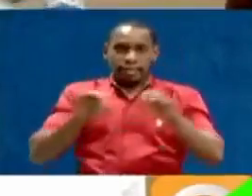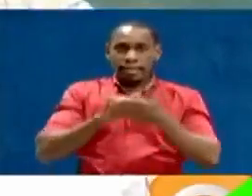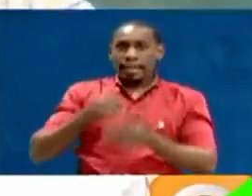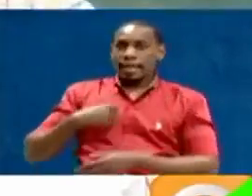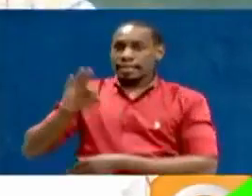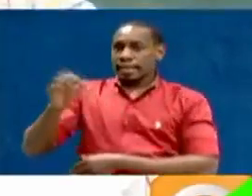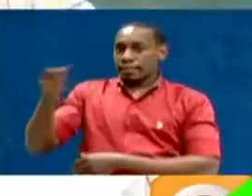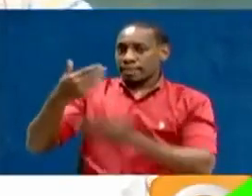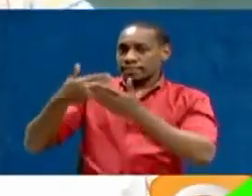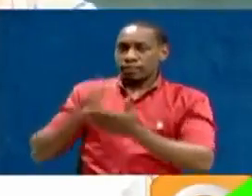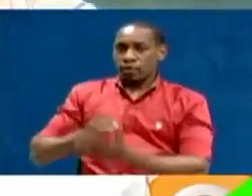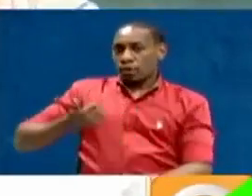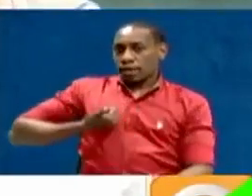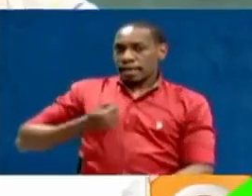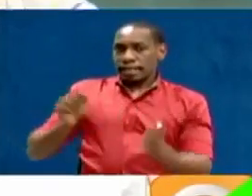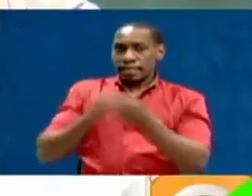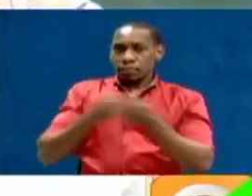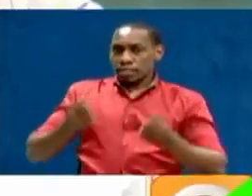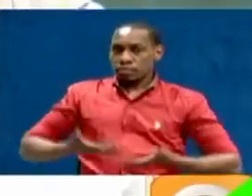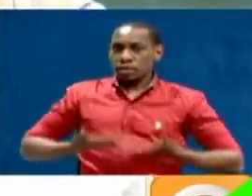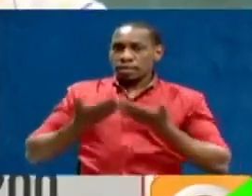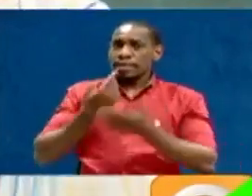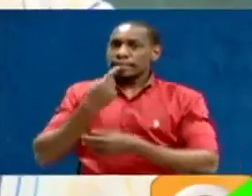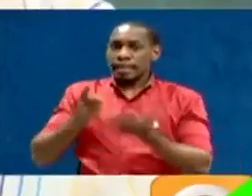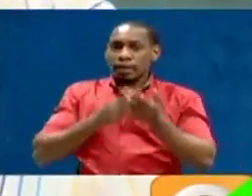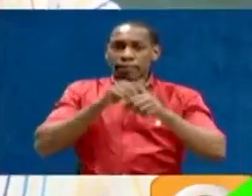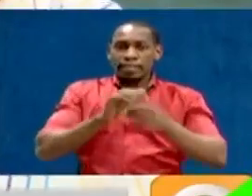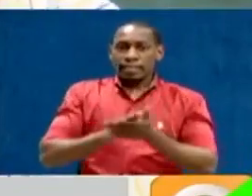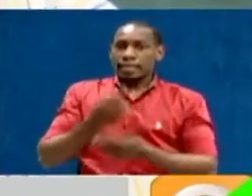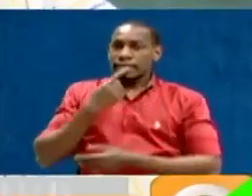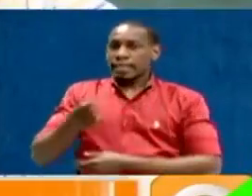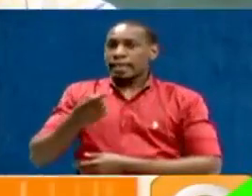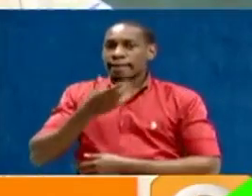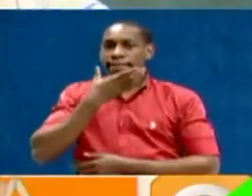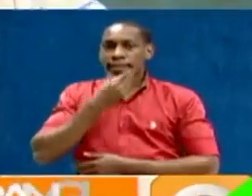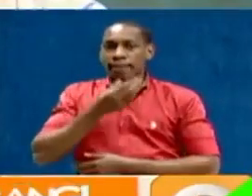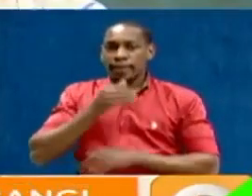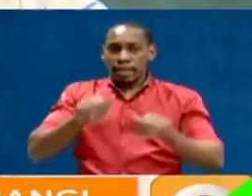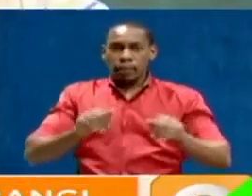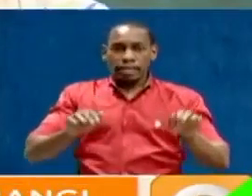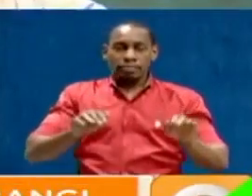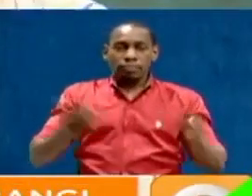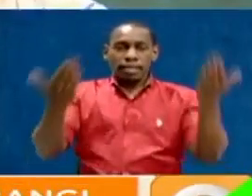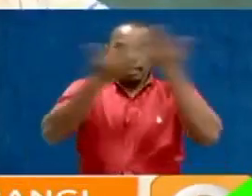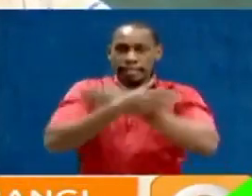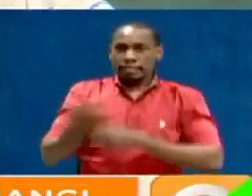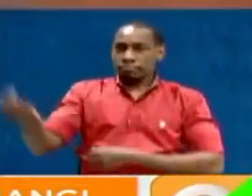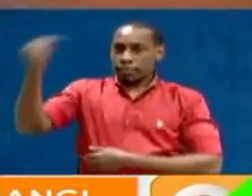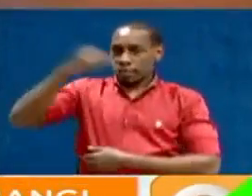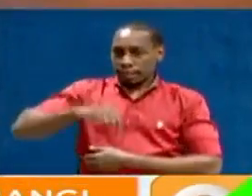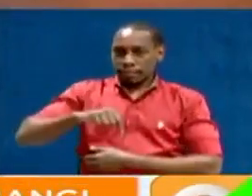mitatu iliyopita. The girl cannot tell how many times. She only says daddy waits for the night to come and then he